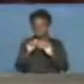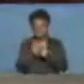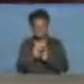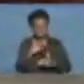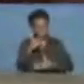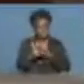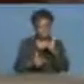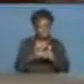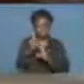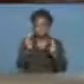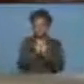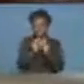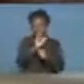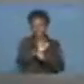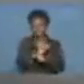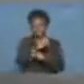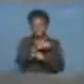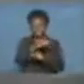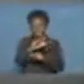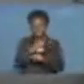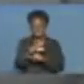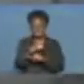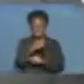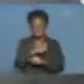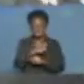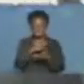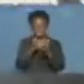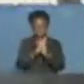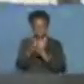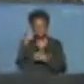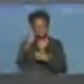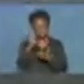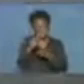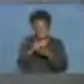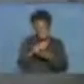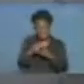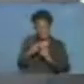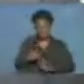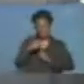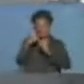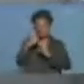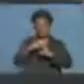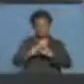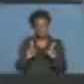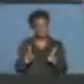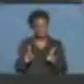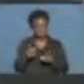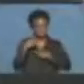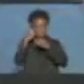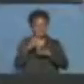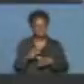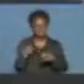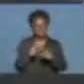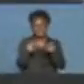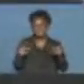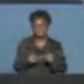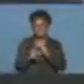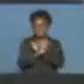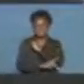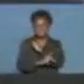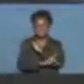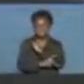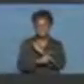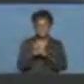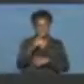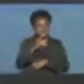any submissions from counsel. DeSeal then requested a short adjournment, but the Director of Public Prosecutions, Cordell Fraser, vigorously